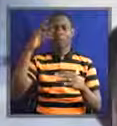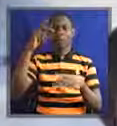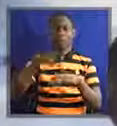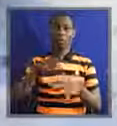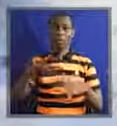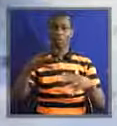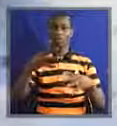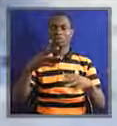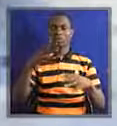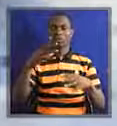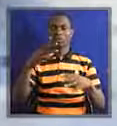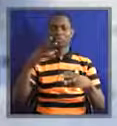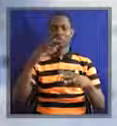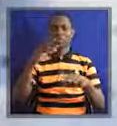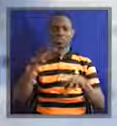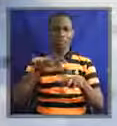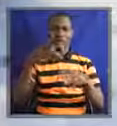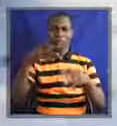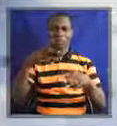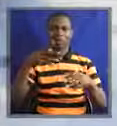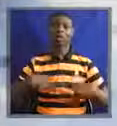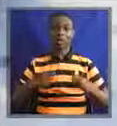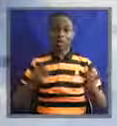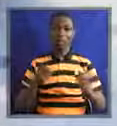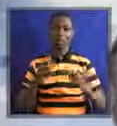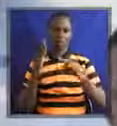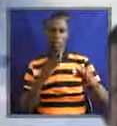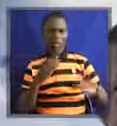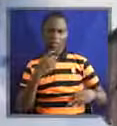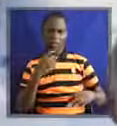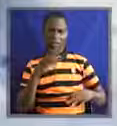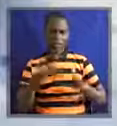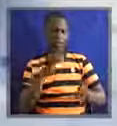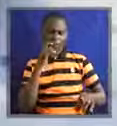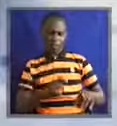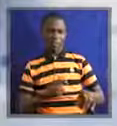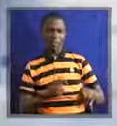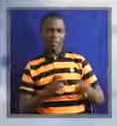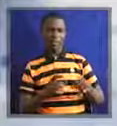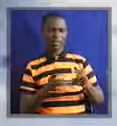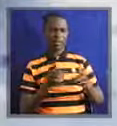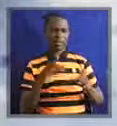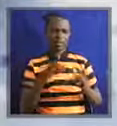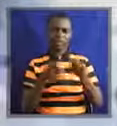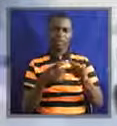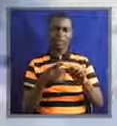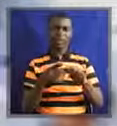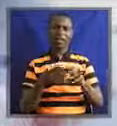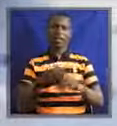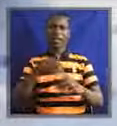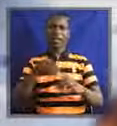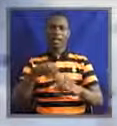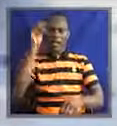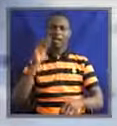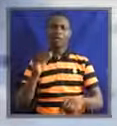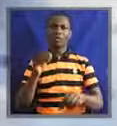se me show ewo awradi yesu kristo edi mu se honhom na ewo mu no empie awonten waso waka